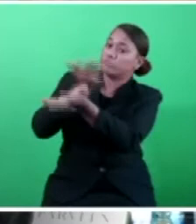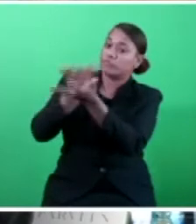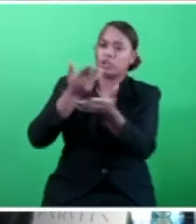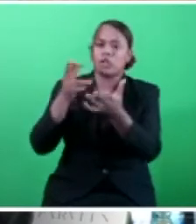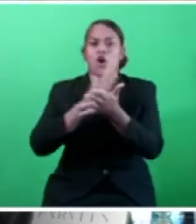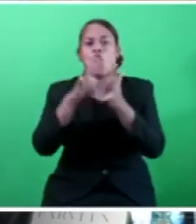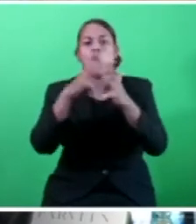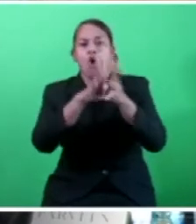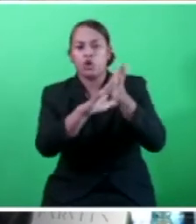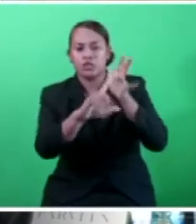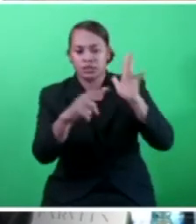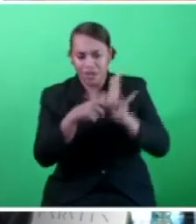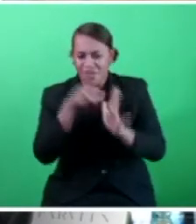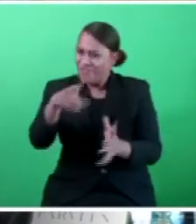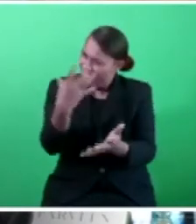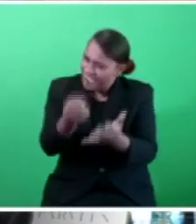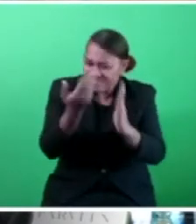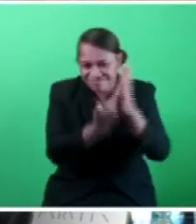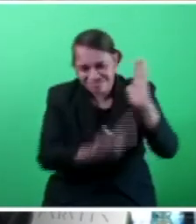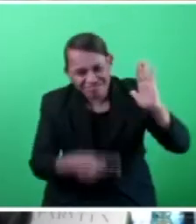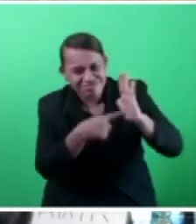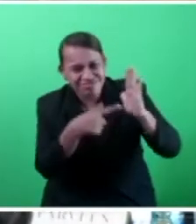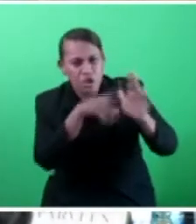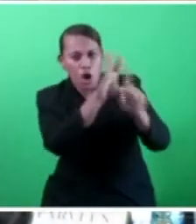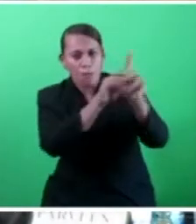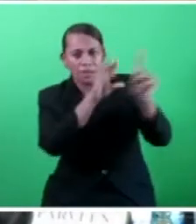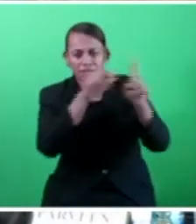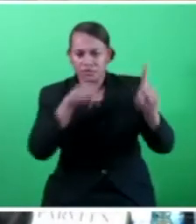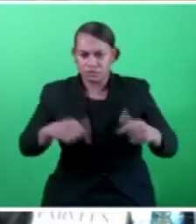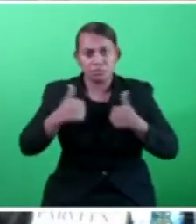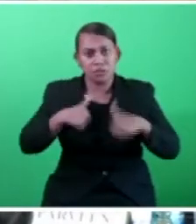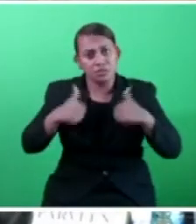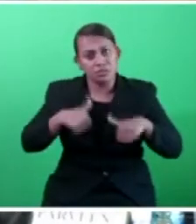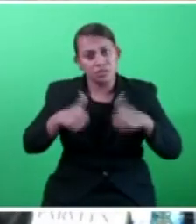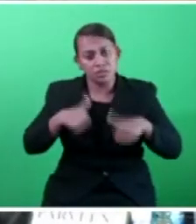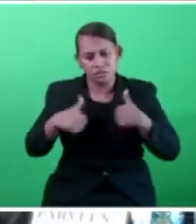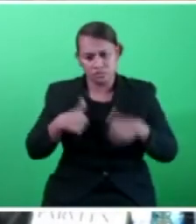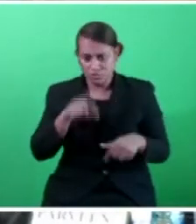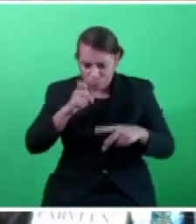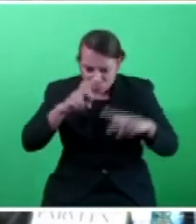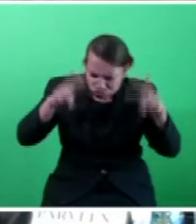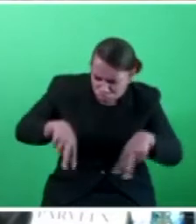and international best practice, while considering local context